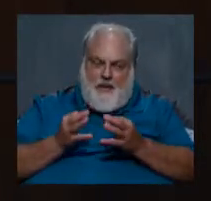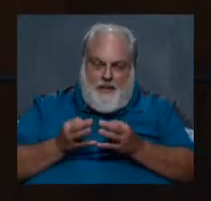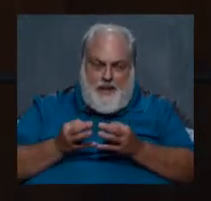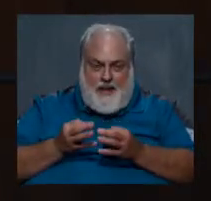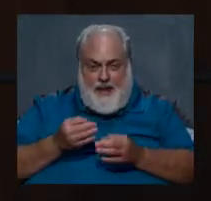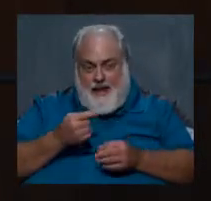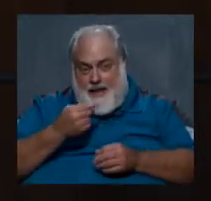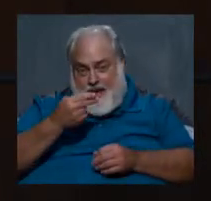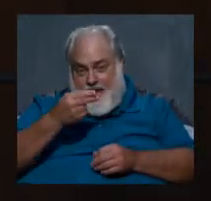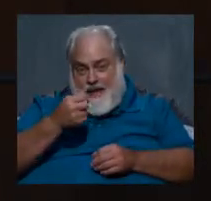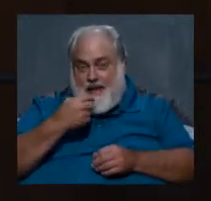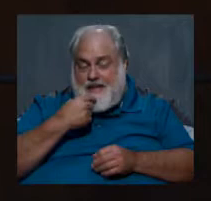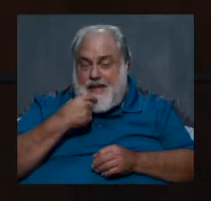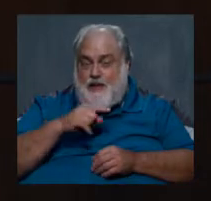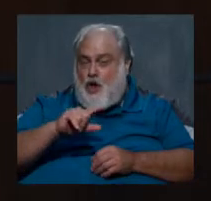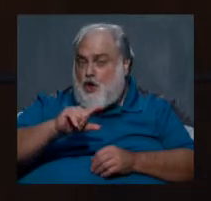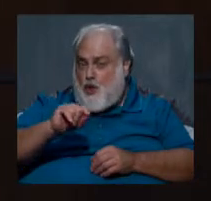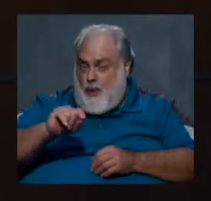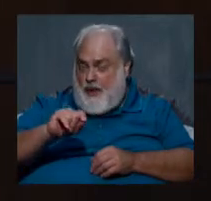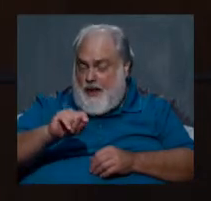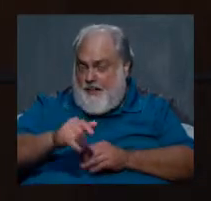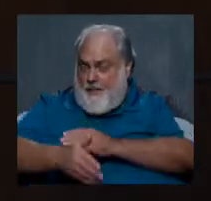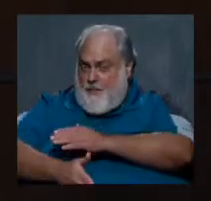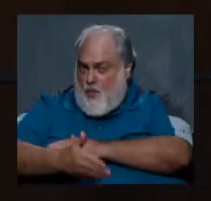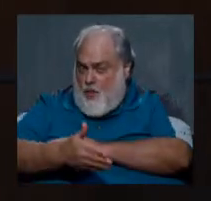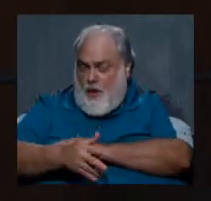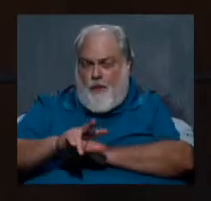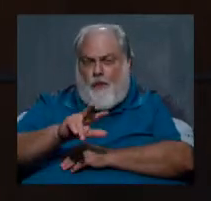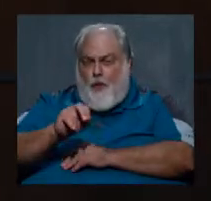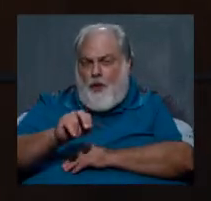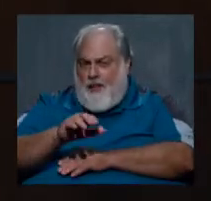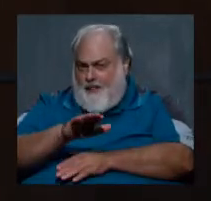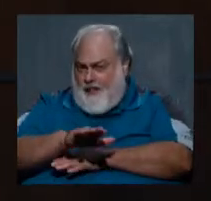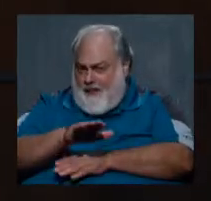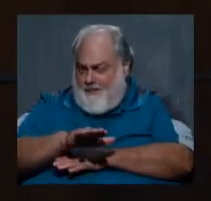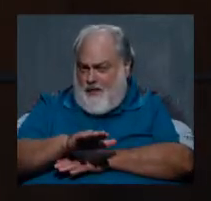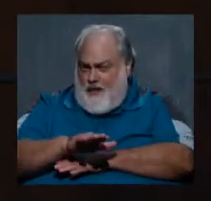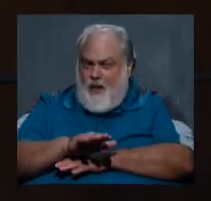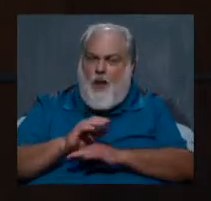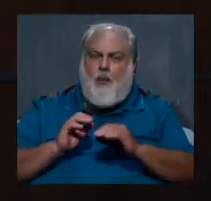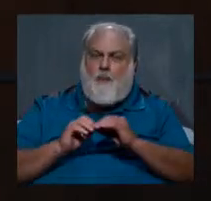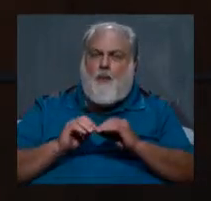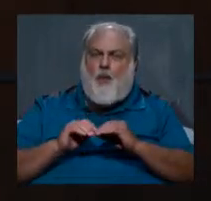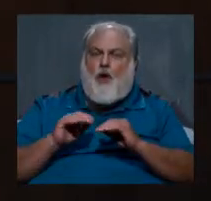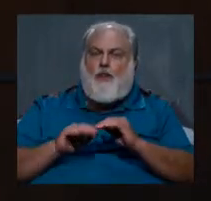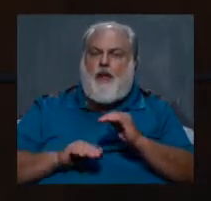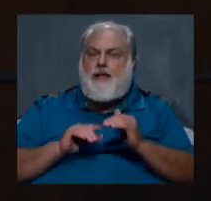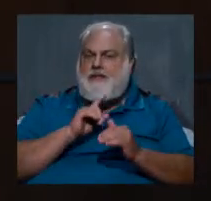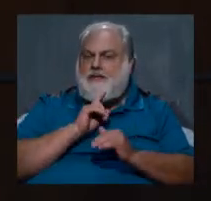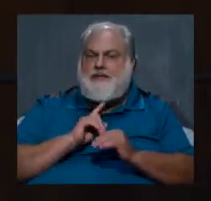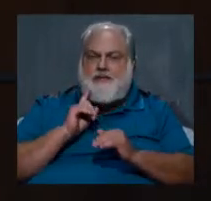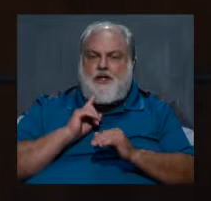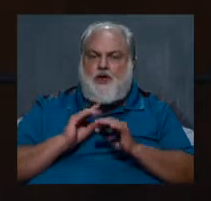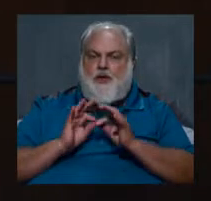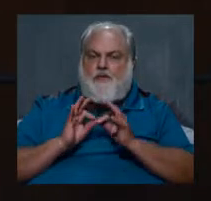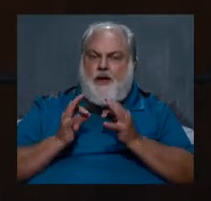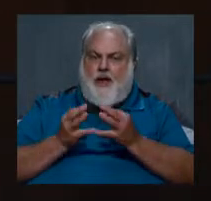20 in the AM peak hour and 30 in the PM peak hour over single family